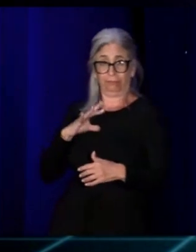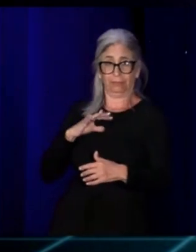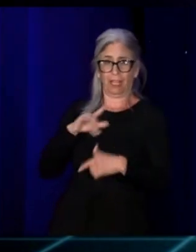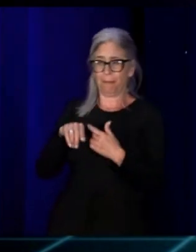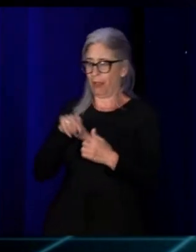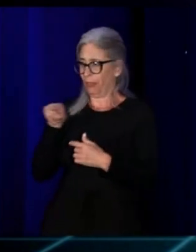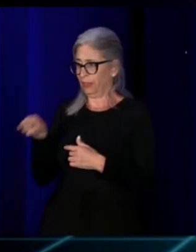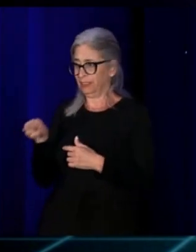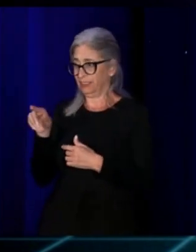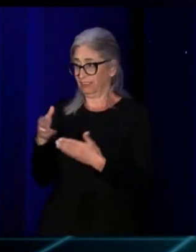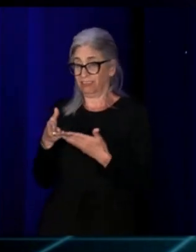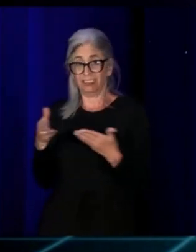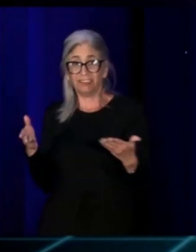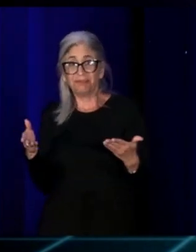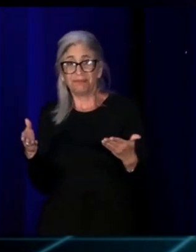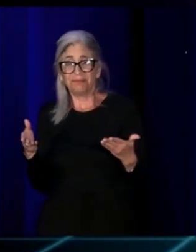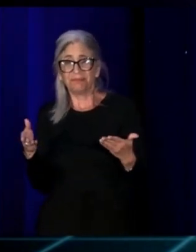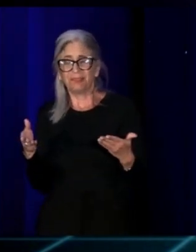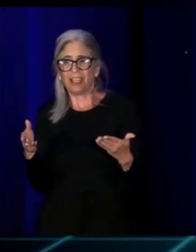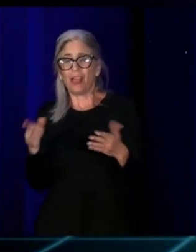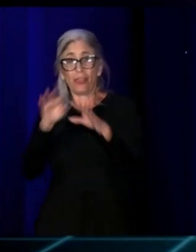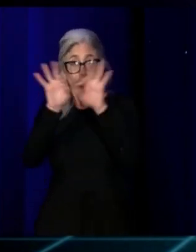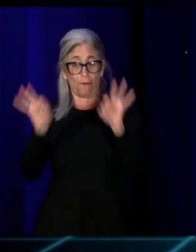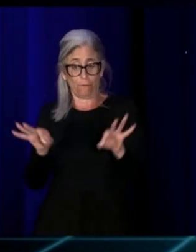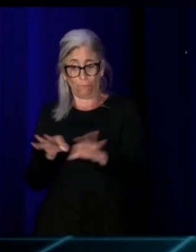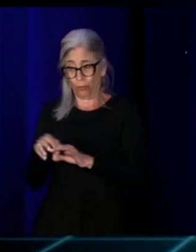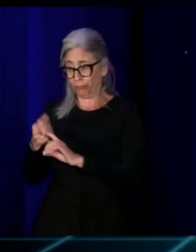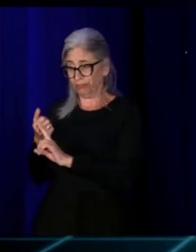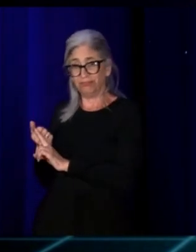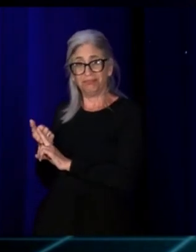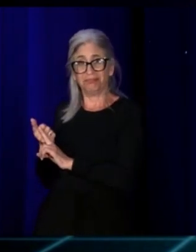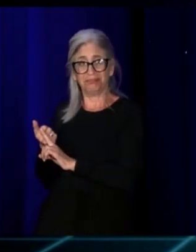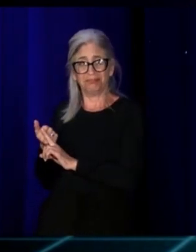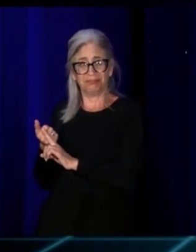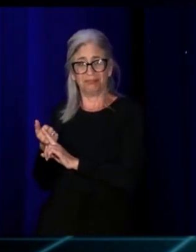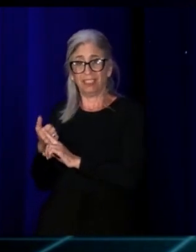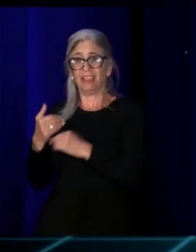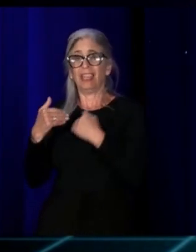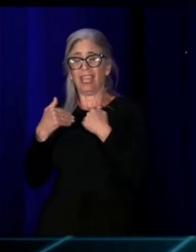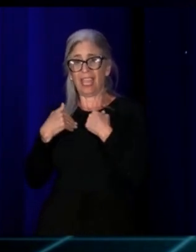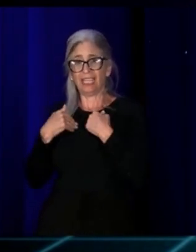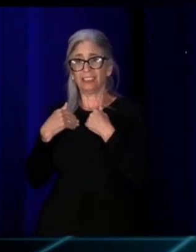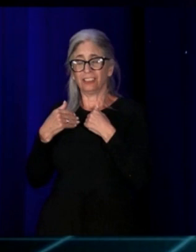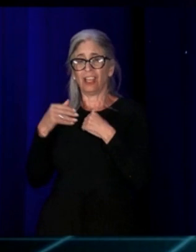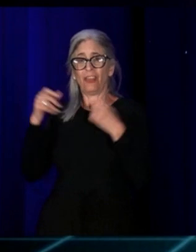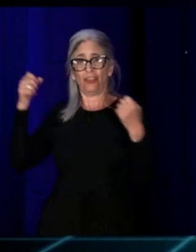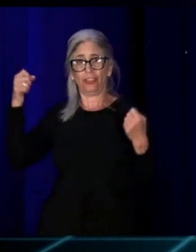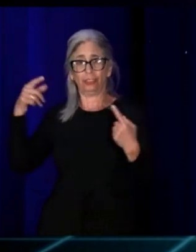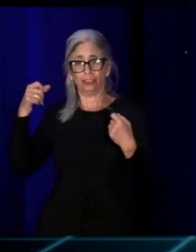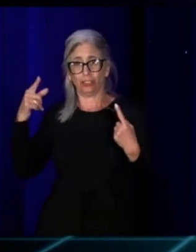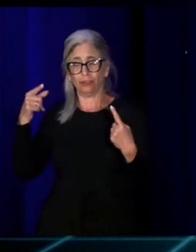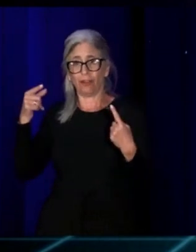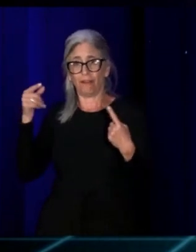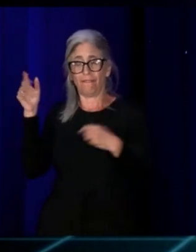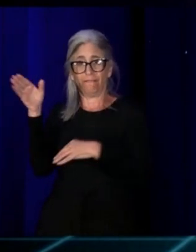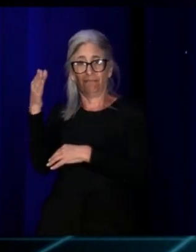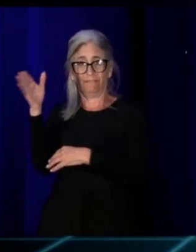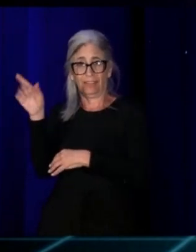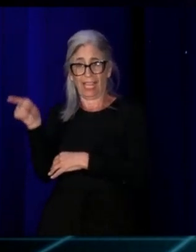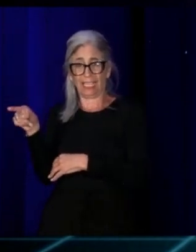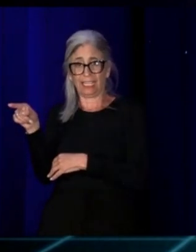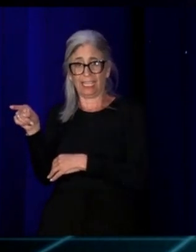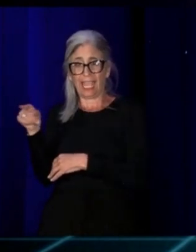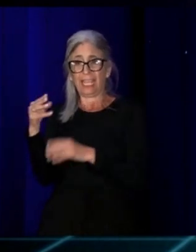stuff is the form has this server invalid flag, and they have this